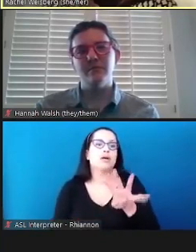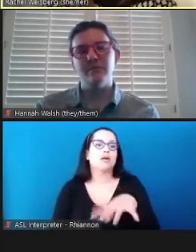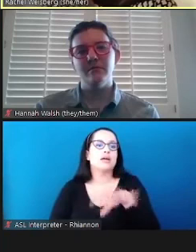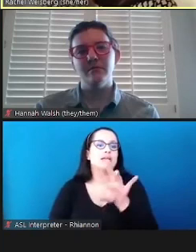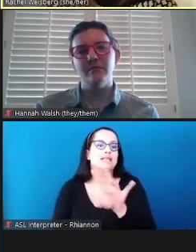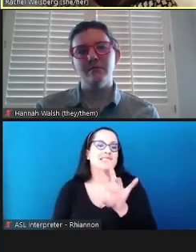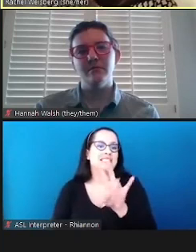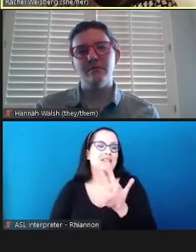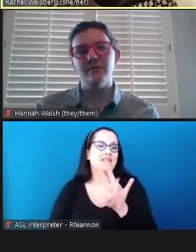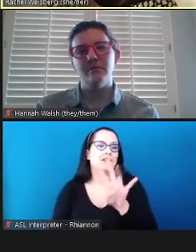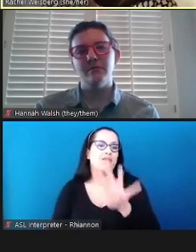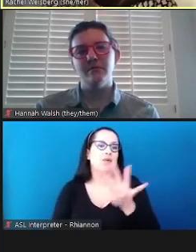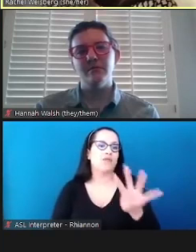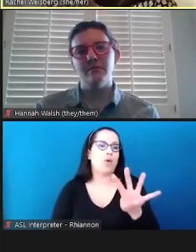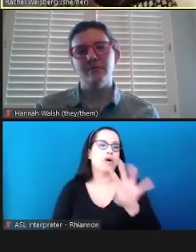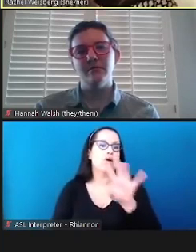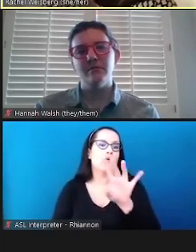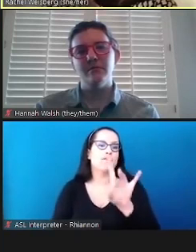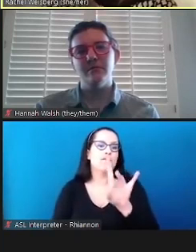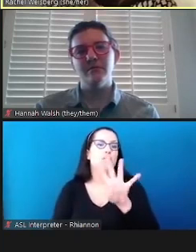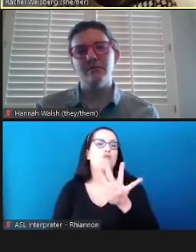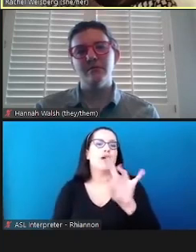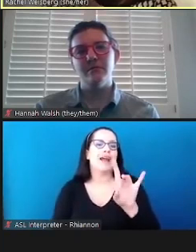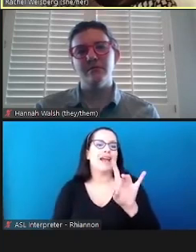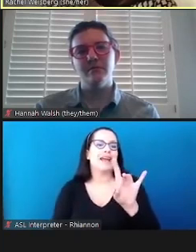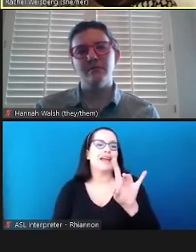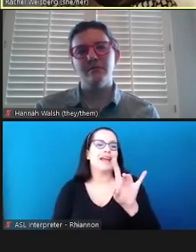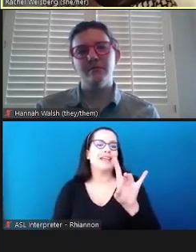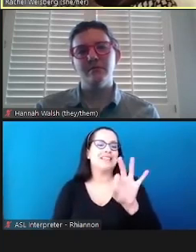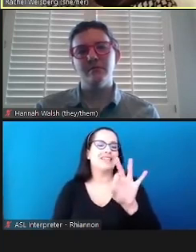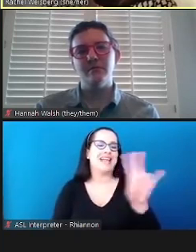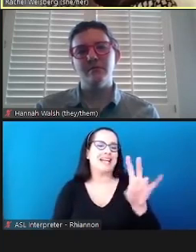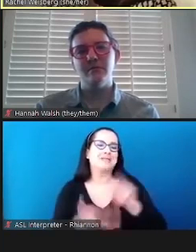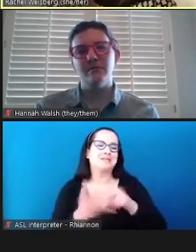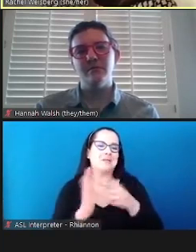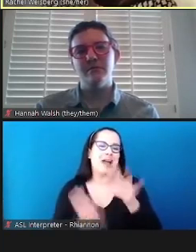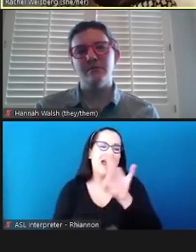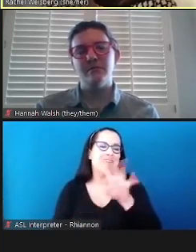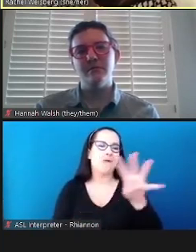1-844-RIGHTS-9. And that's the numbers are